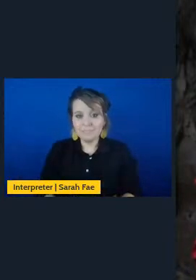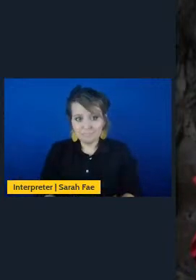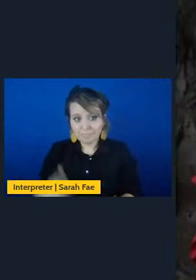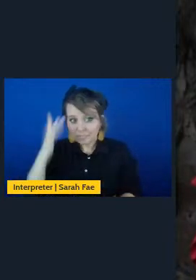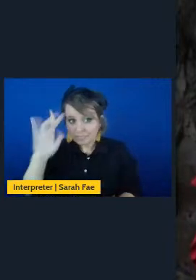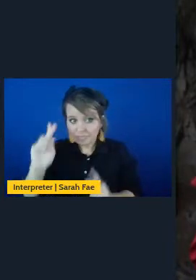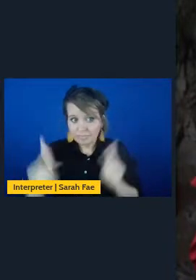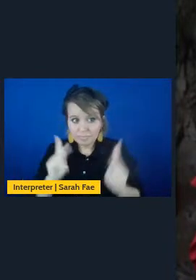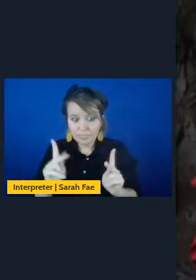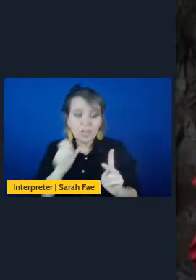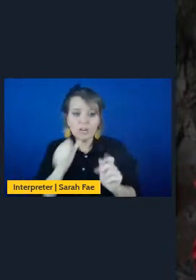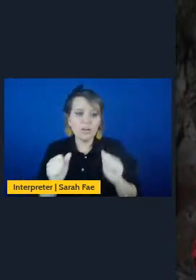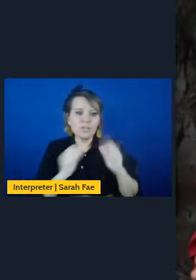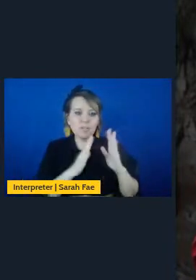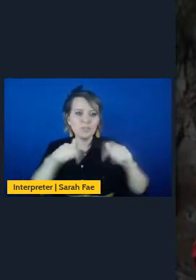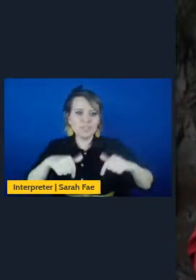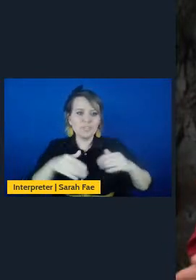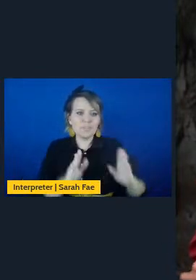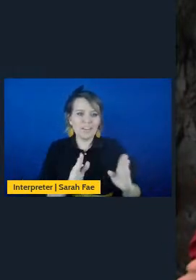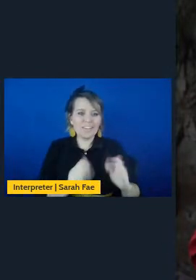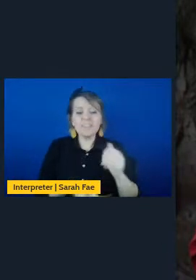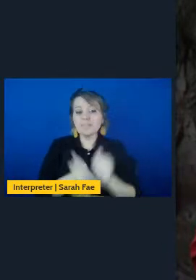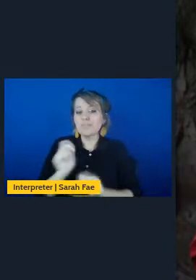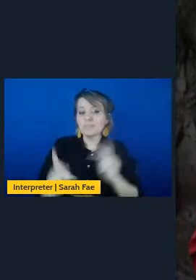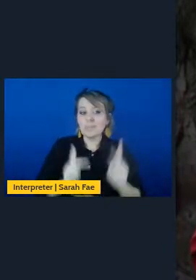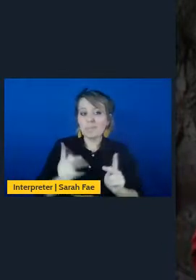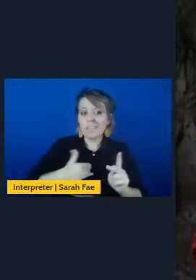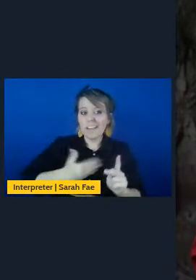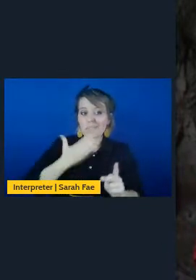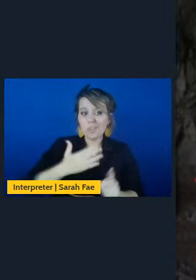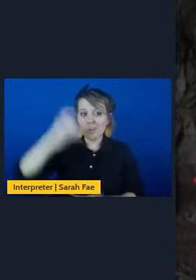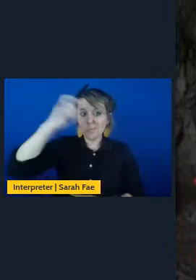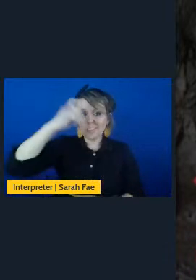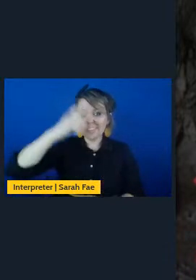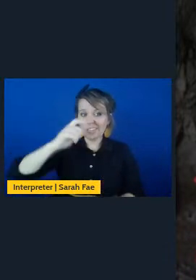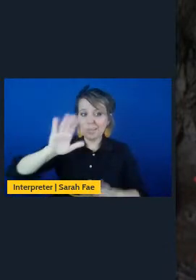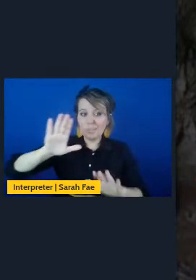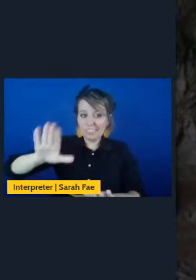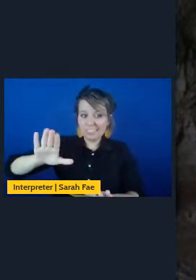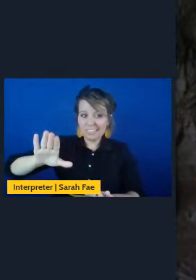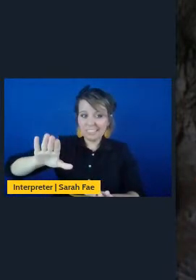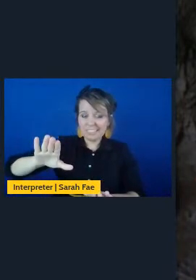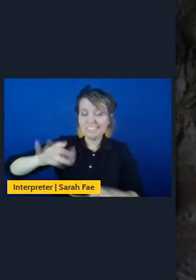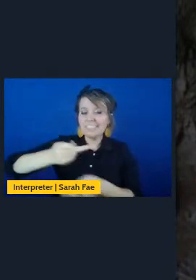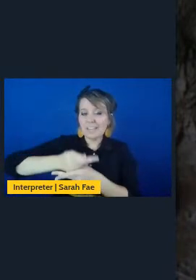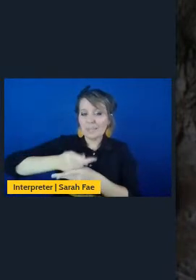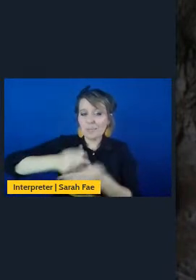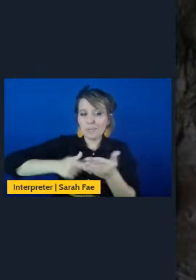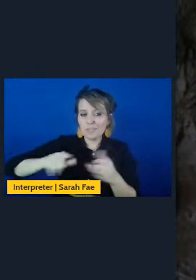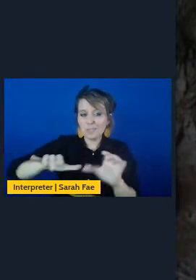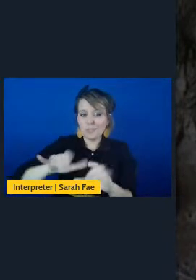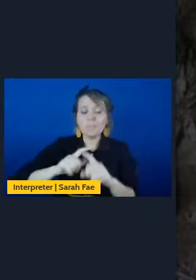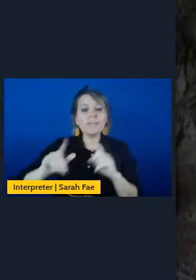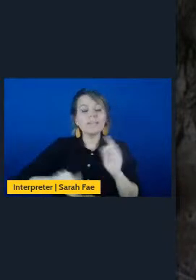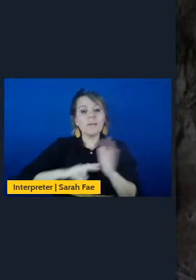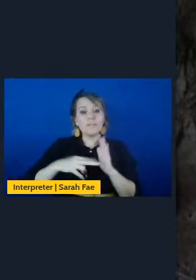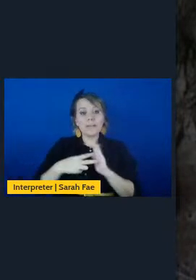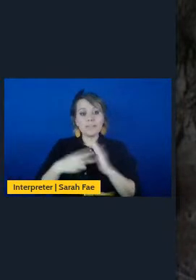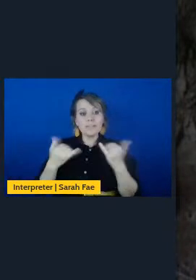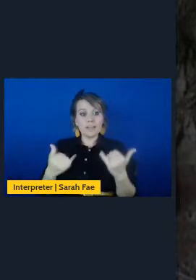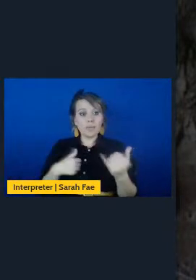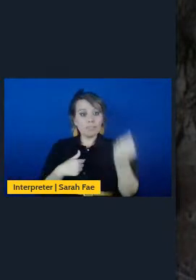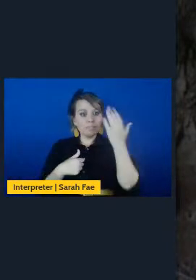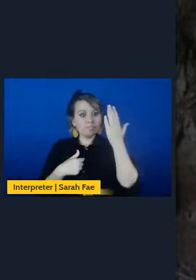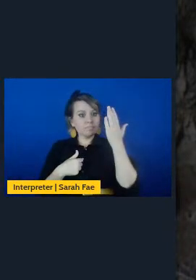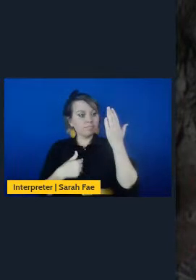going to approach it this way. And most people being sensible for work, you shouldn't either. But what that meant was that I'm now faced with a